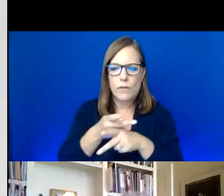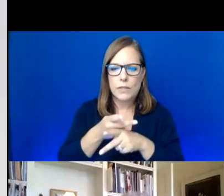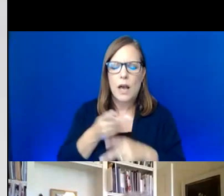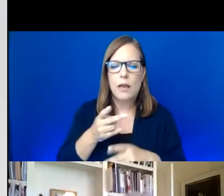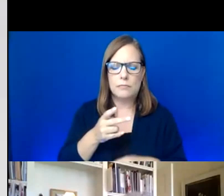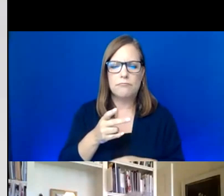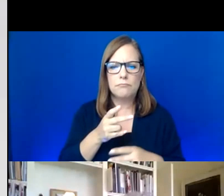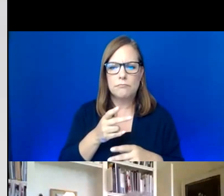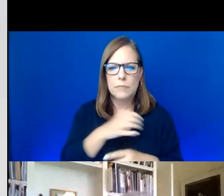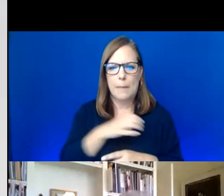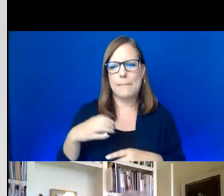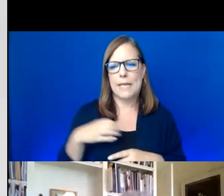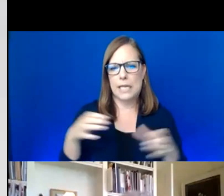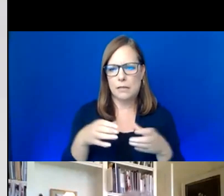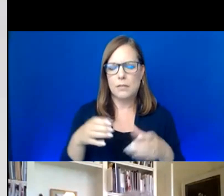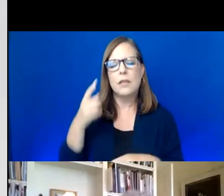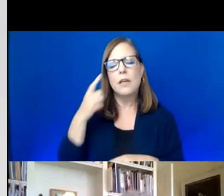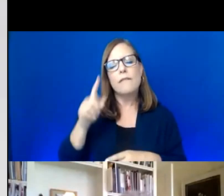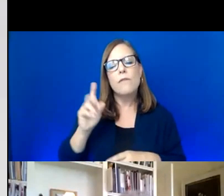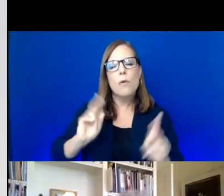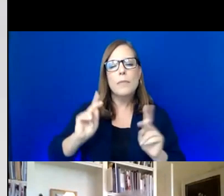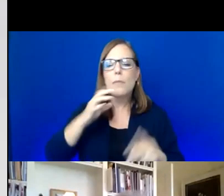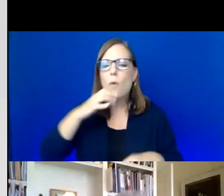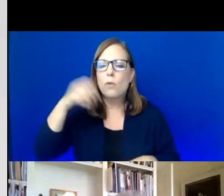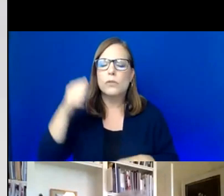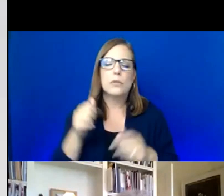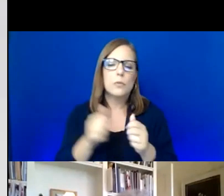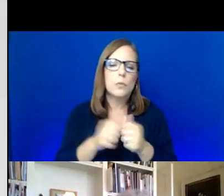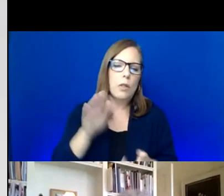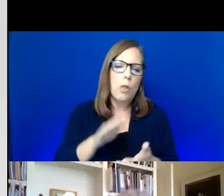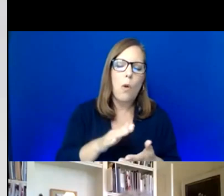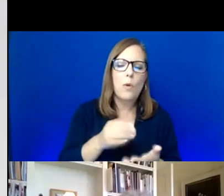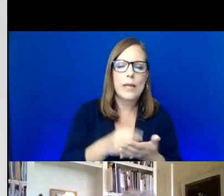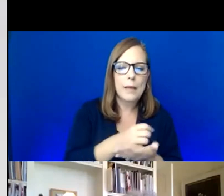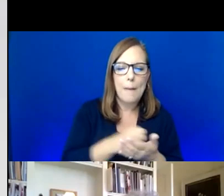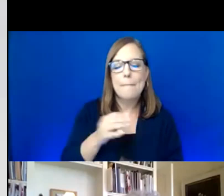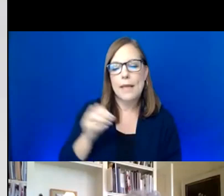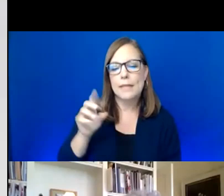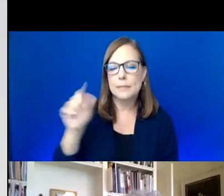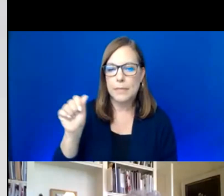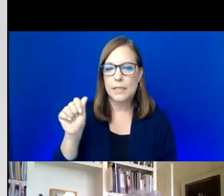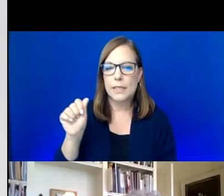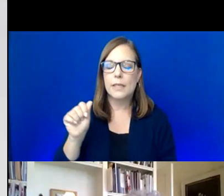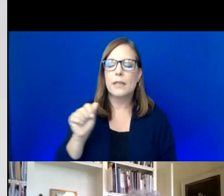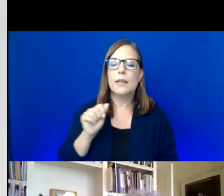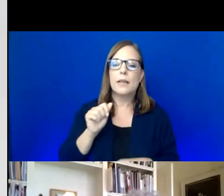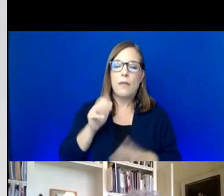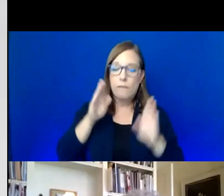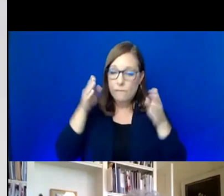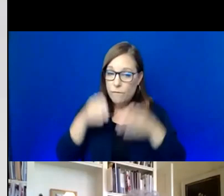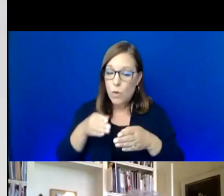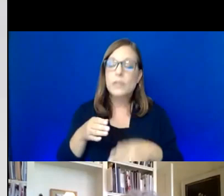low middle income seniors and adults with disabilities, in particular older adults and adults